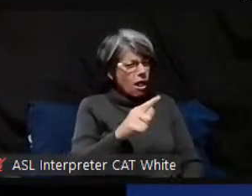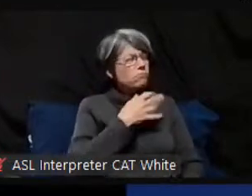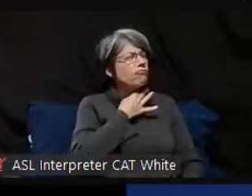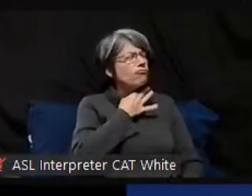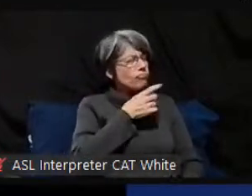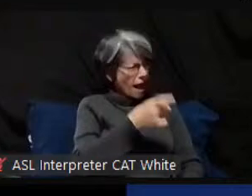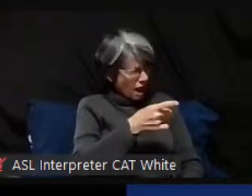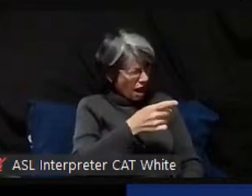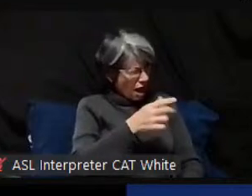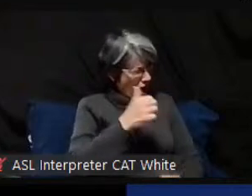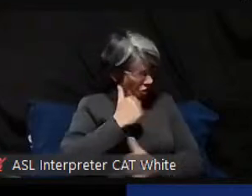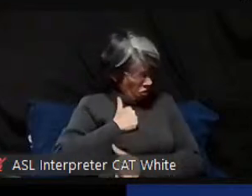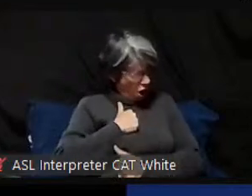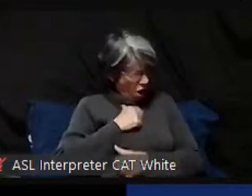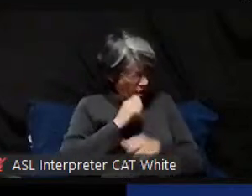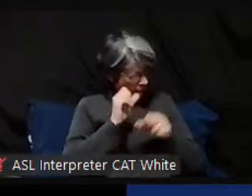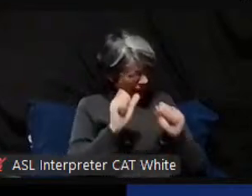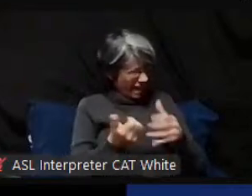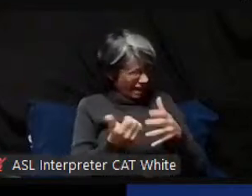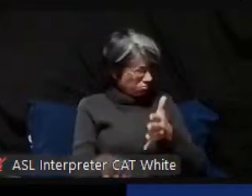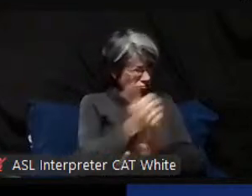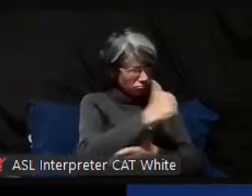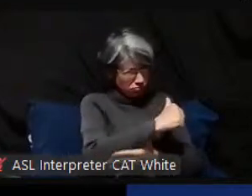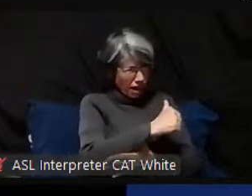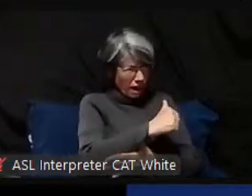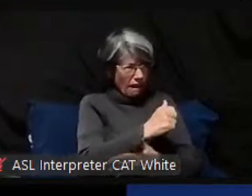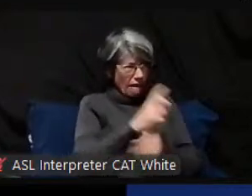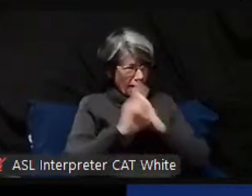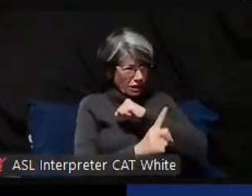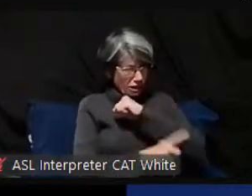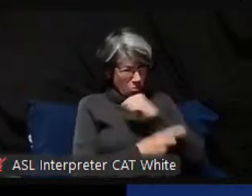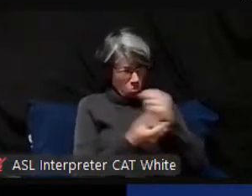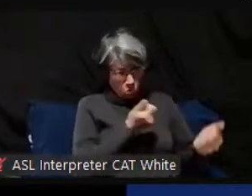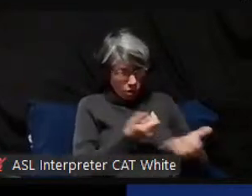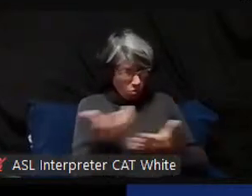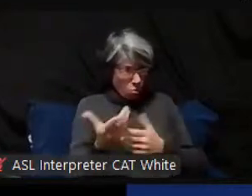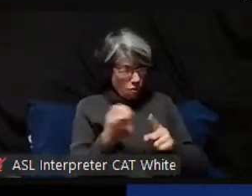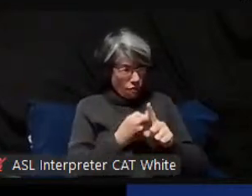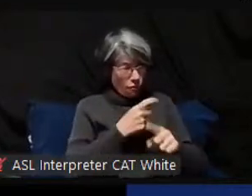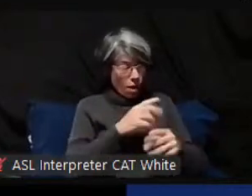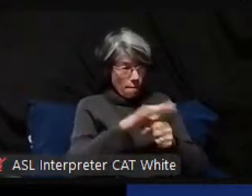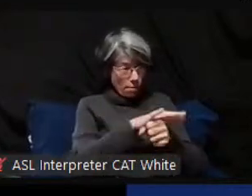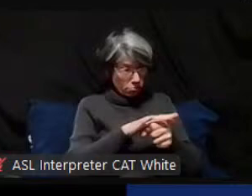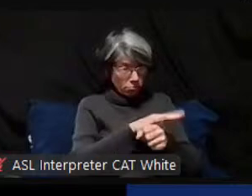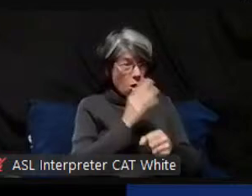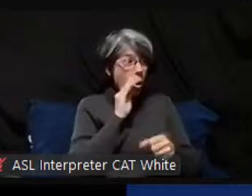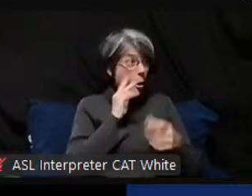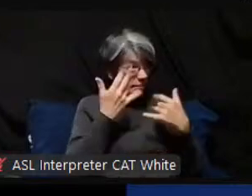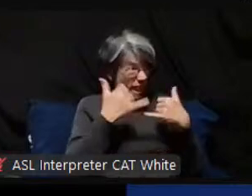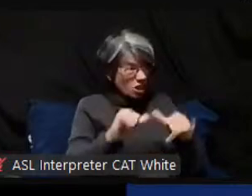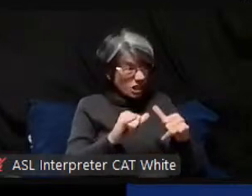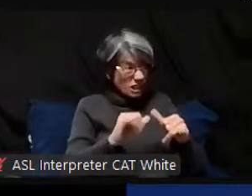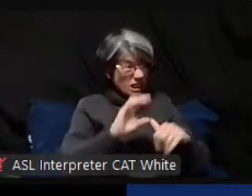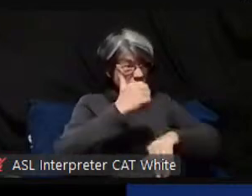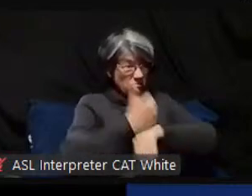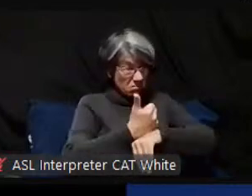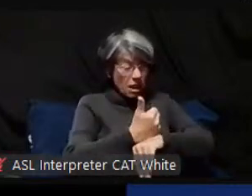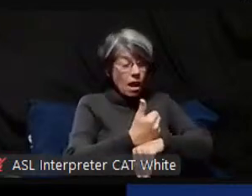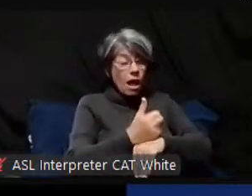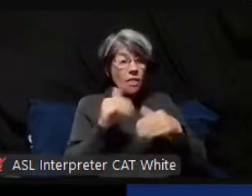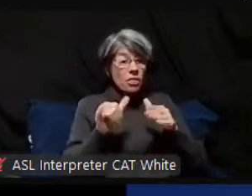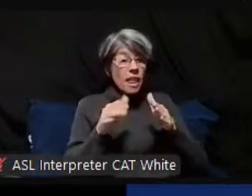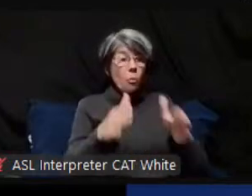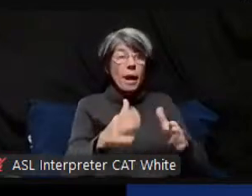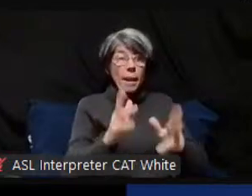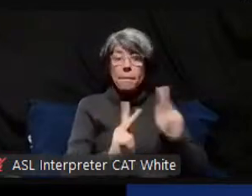U.S. Army Corps prioritize debris removal near homes that are still standing? This way, residents can